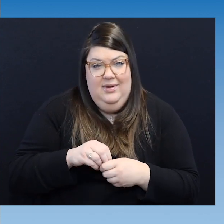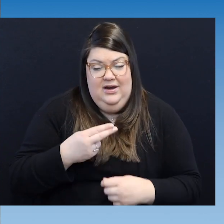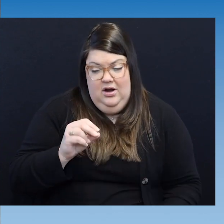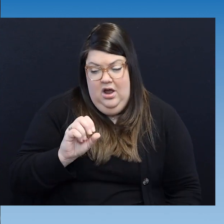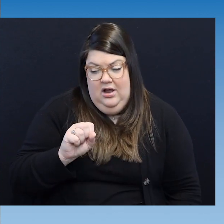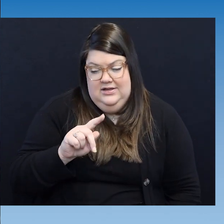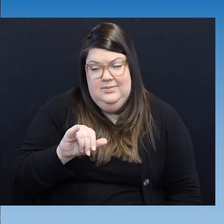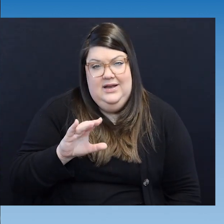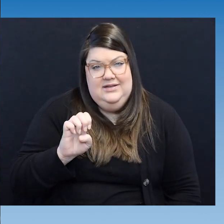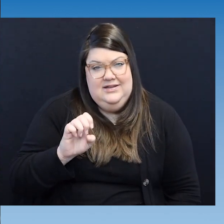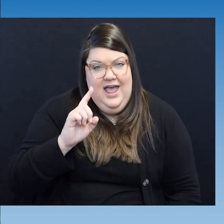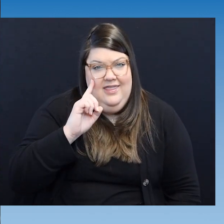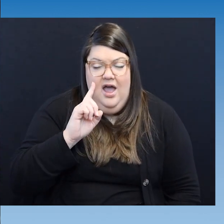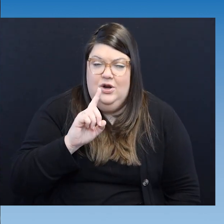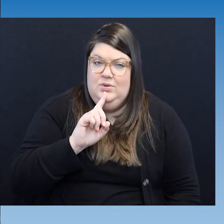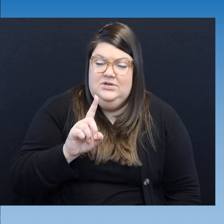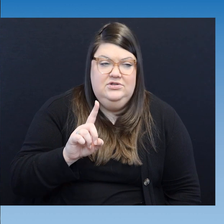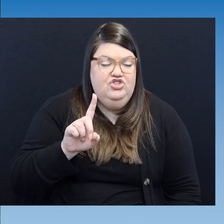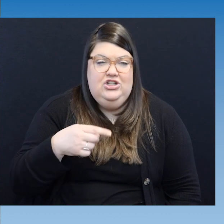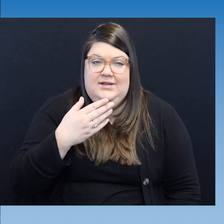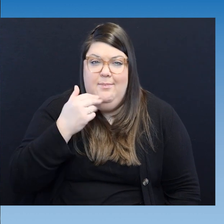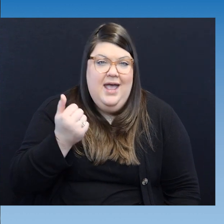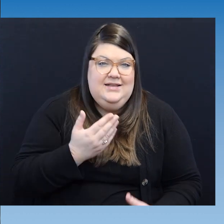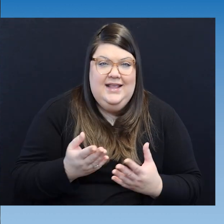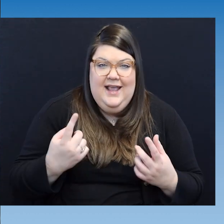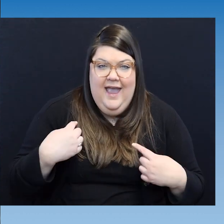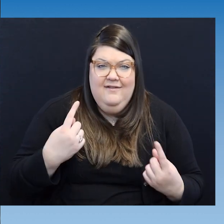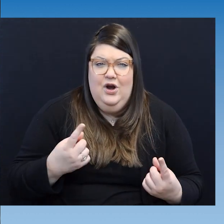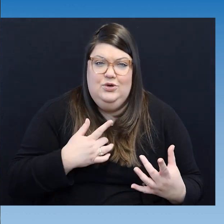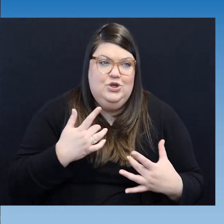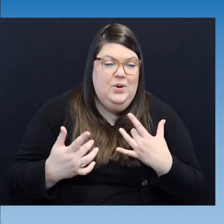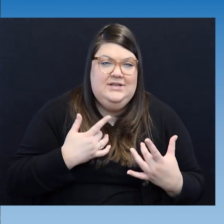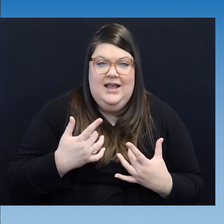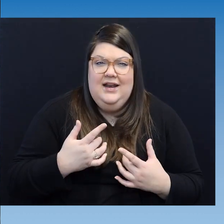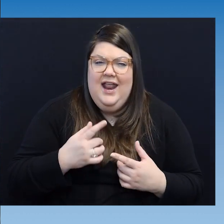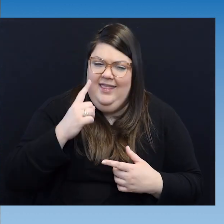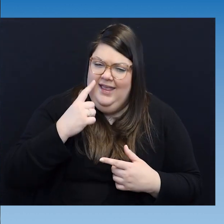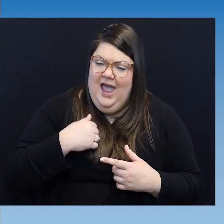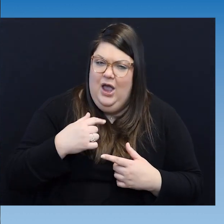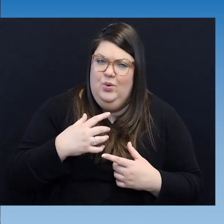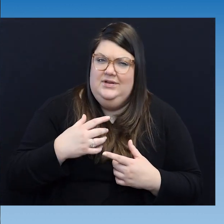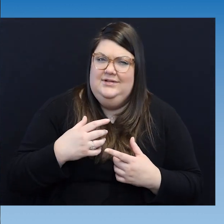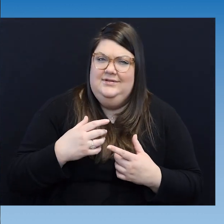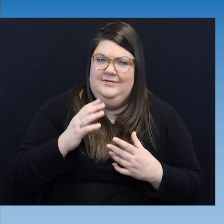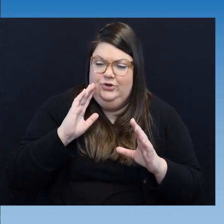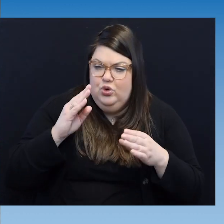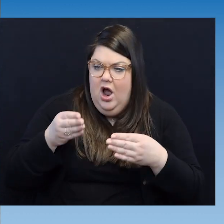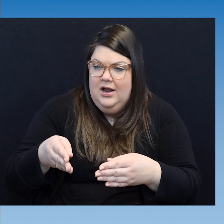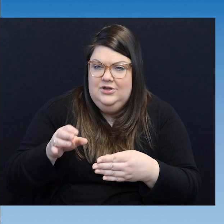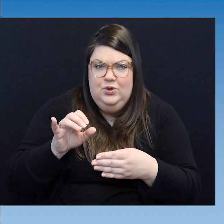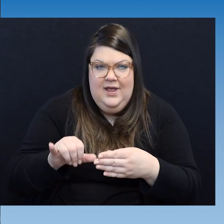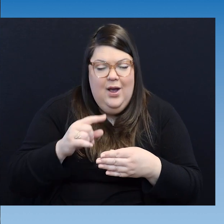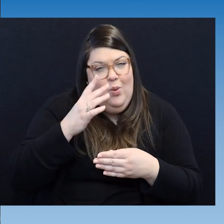it was, you know, the best thing ever. I was so excited. And I think I was drawn to it because